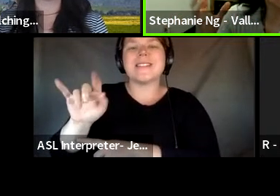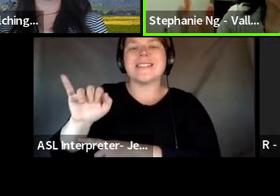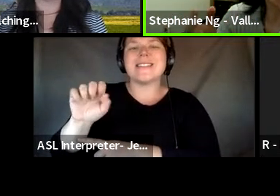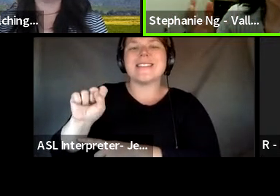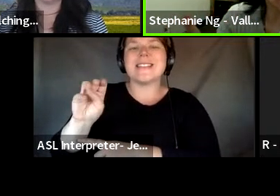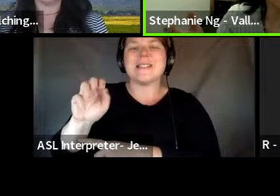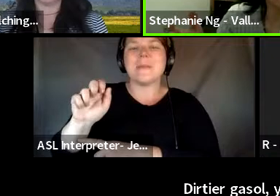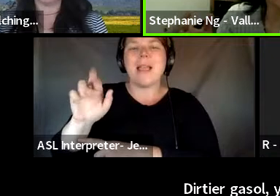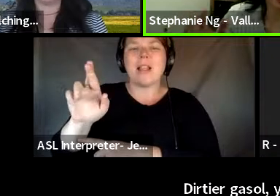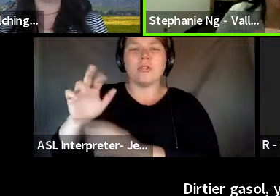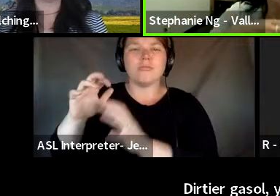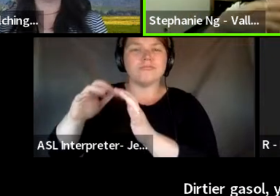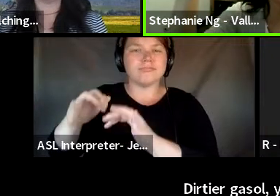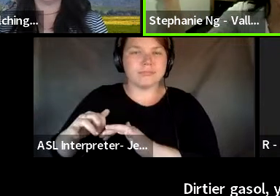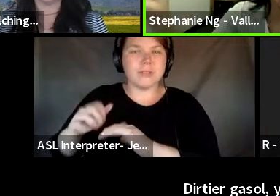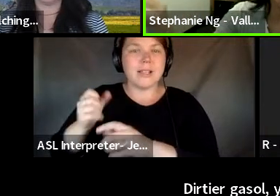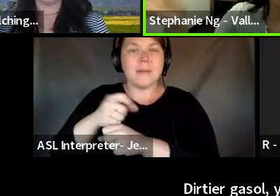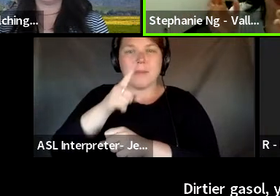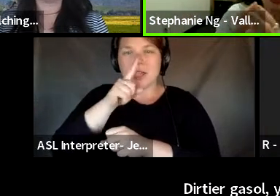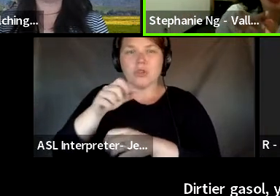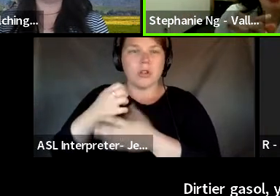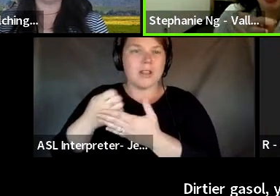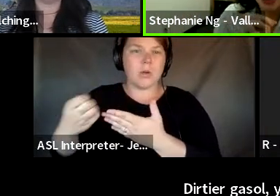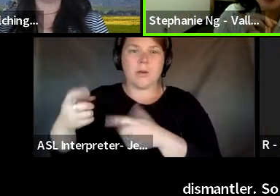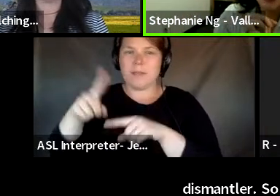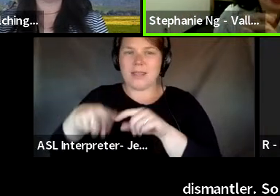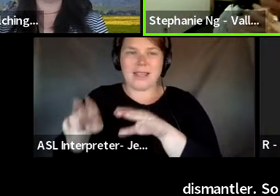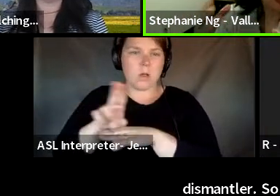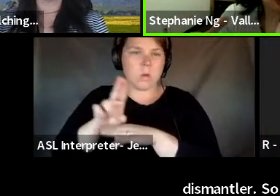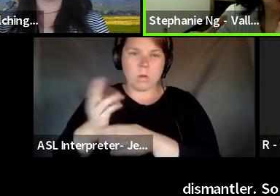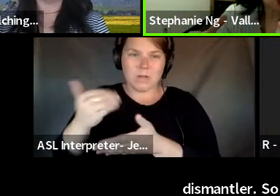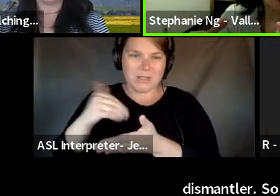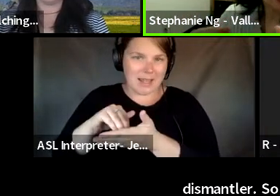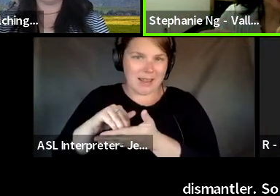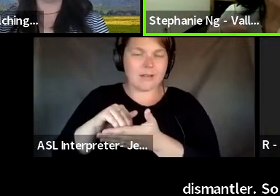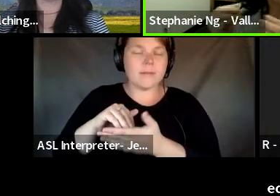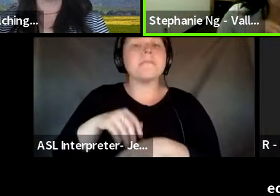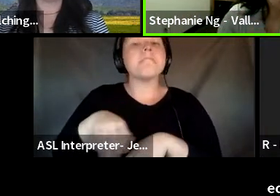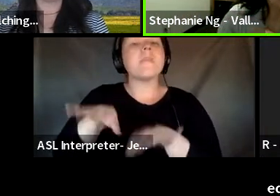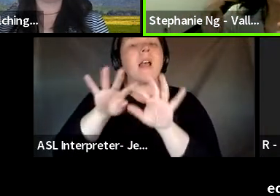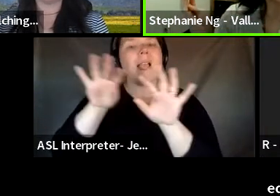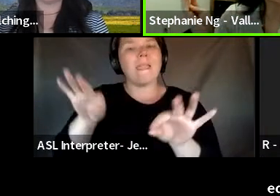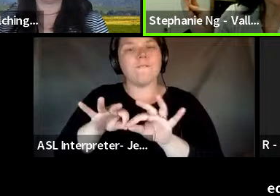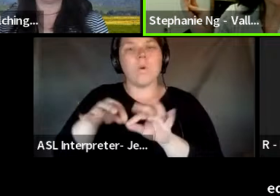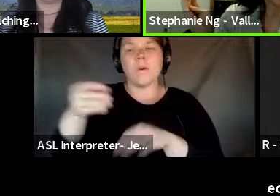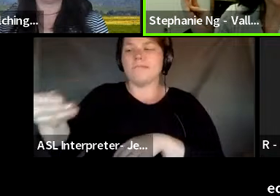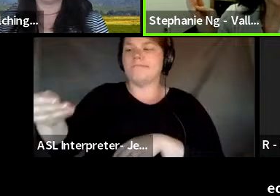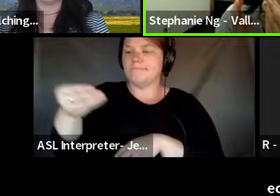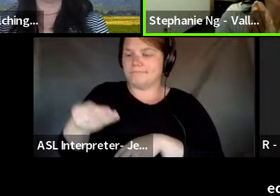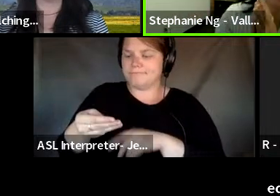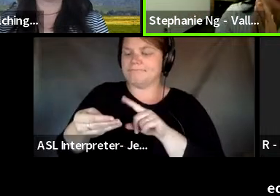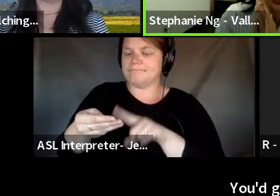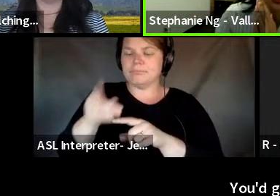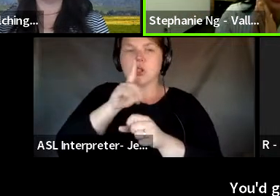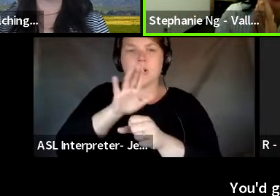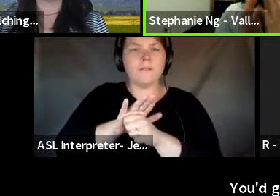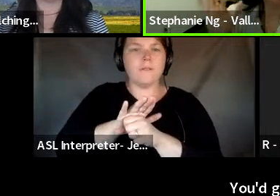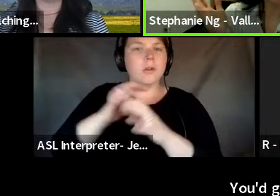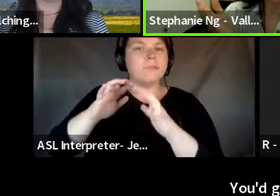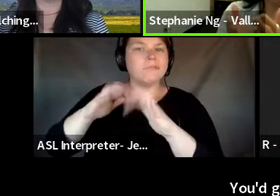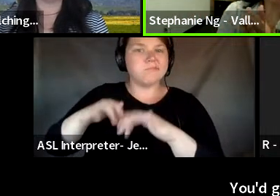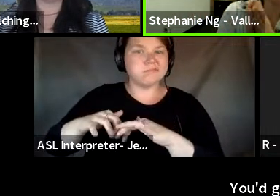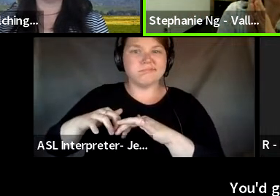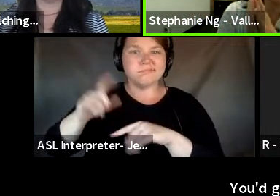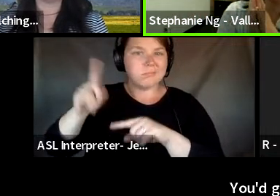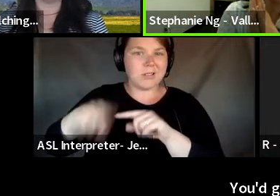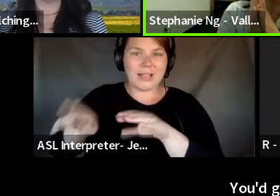basically, make sure the equipment can't be used again. You'd get back that form that confirms, it verifies that you got it dismantled. You